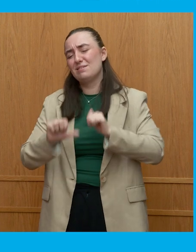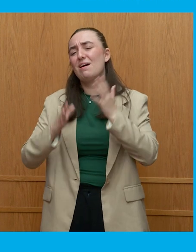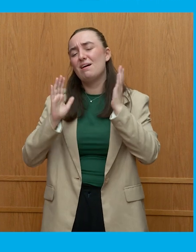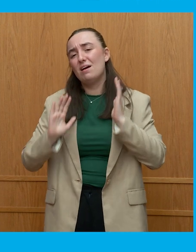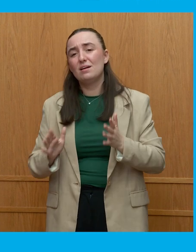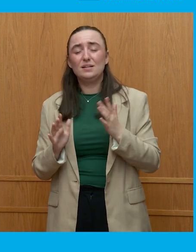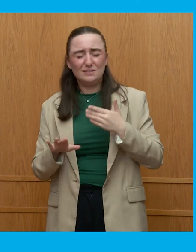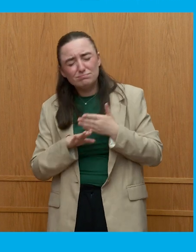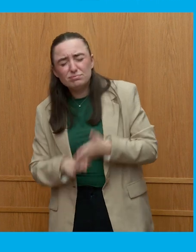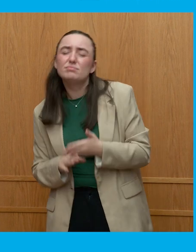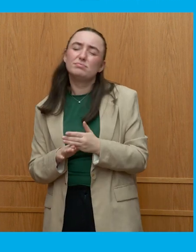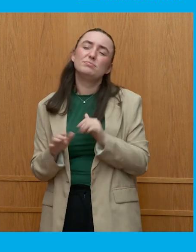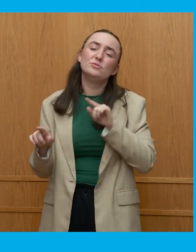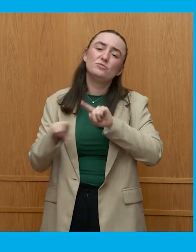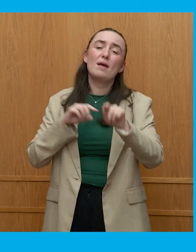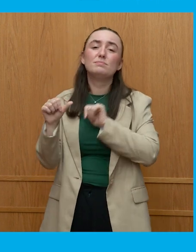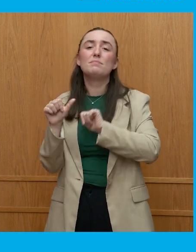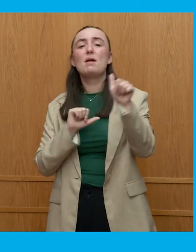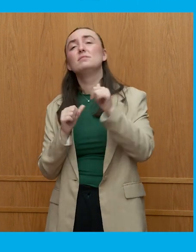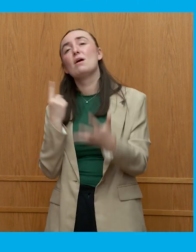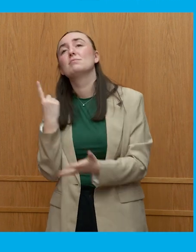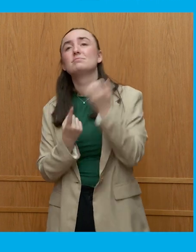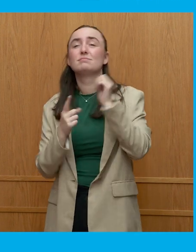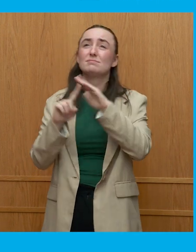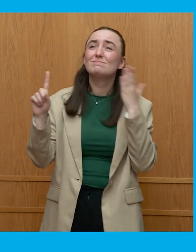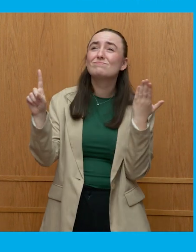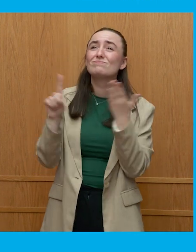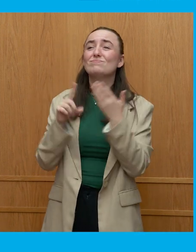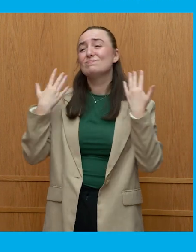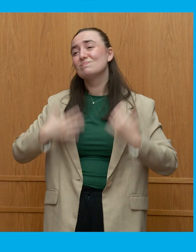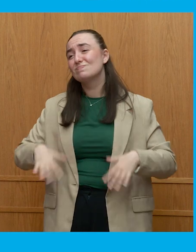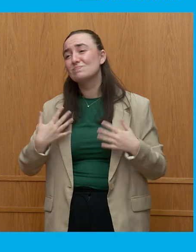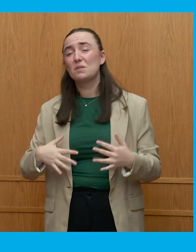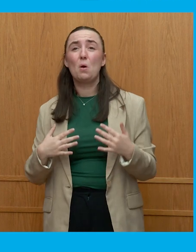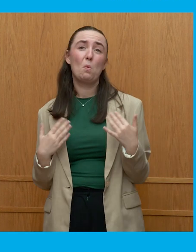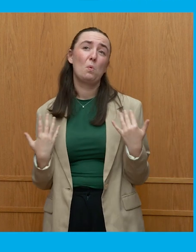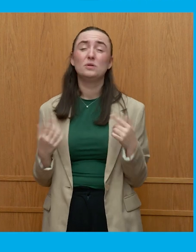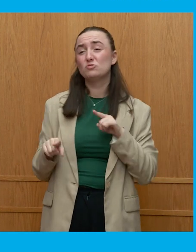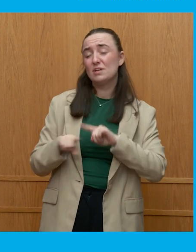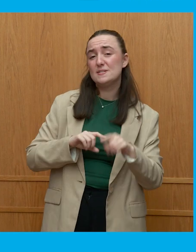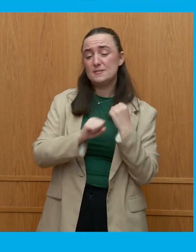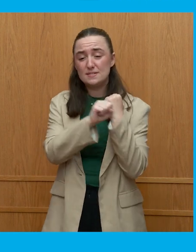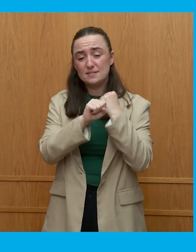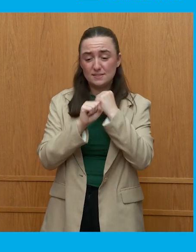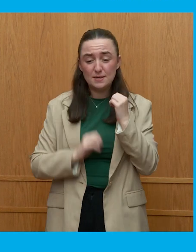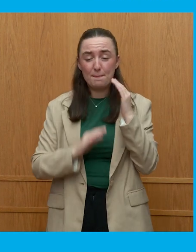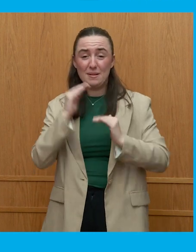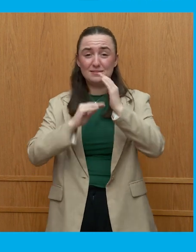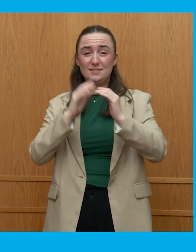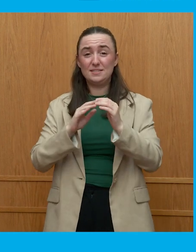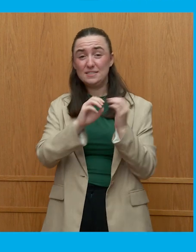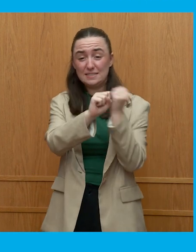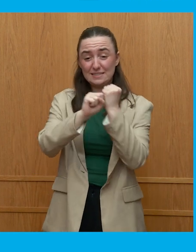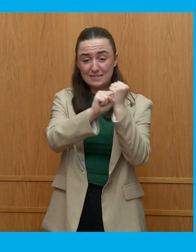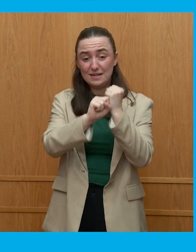our best to do an incredible Herculean job of trying to finish the building. We had